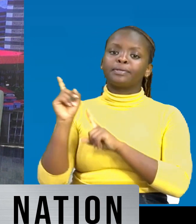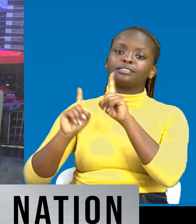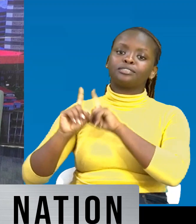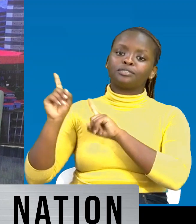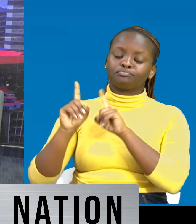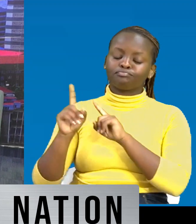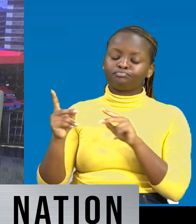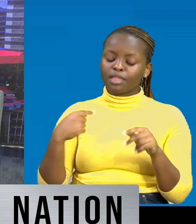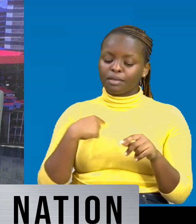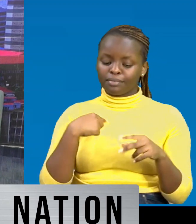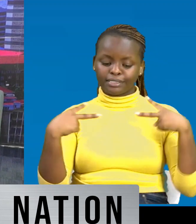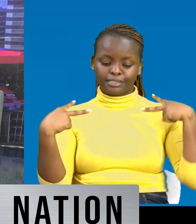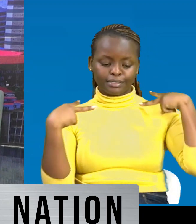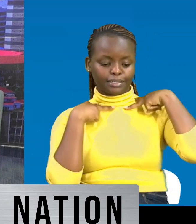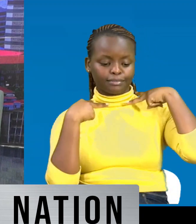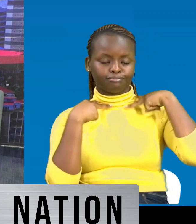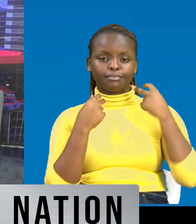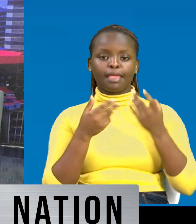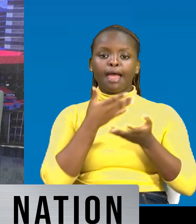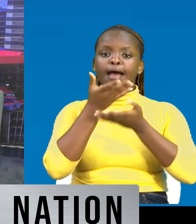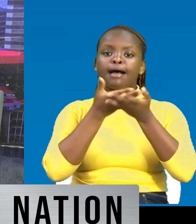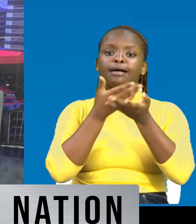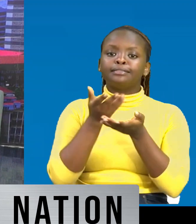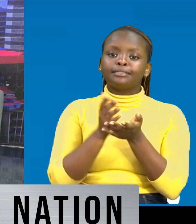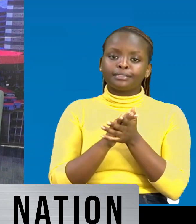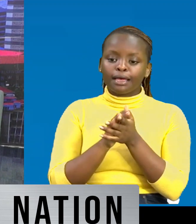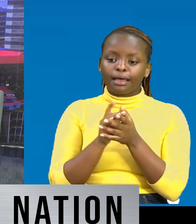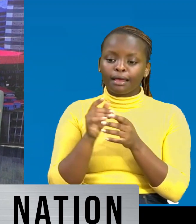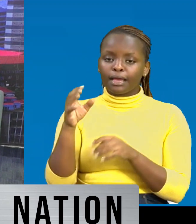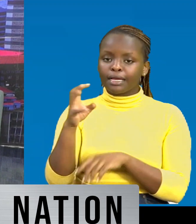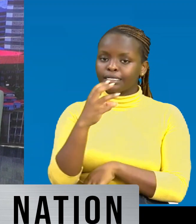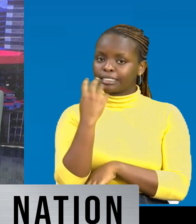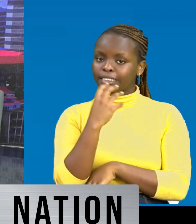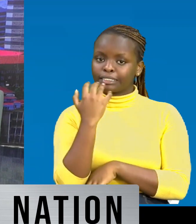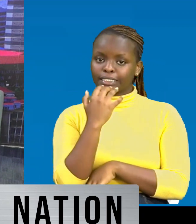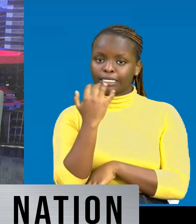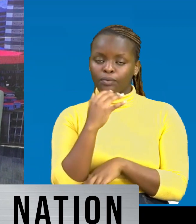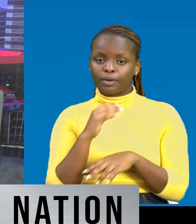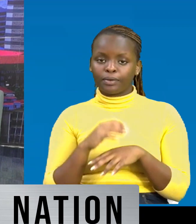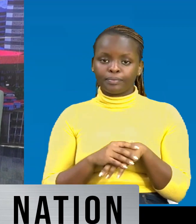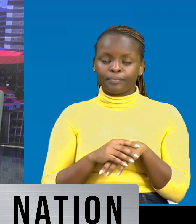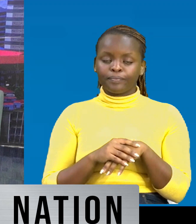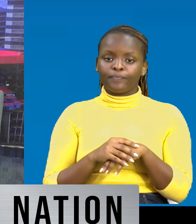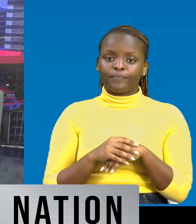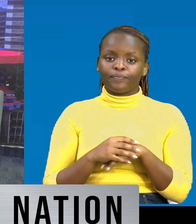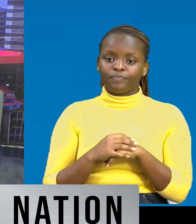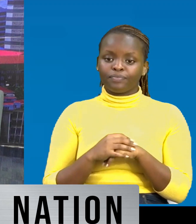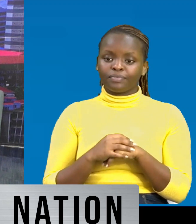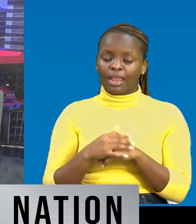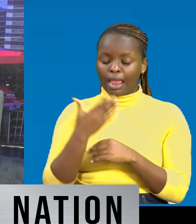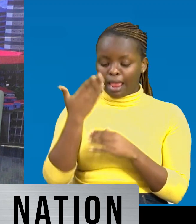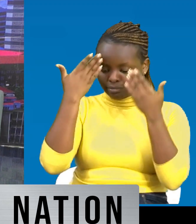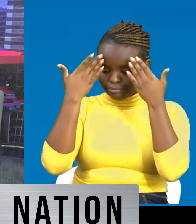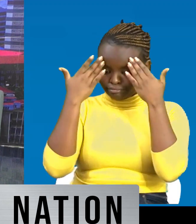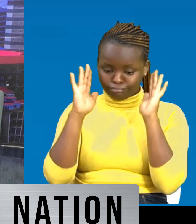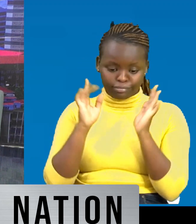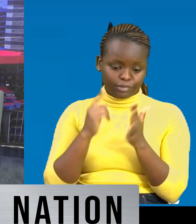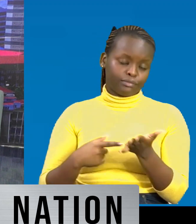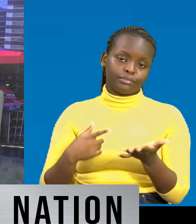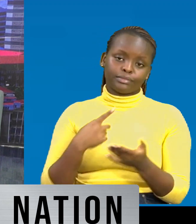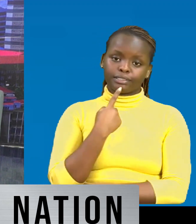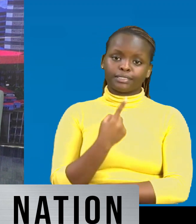answer to the Deputy President, Honorable Gachagua Rigathi. I don't know what to say,